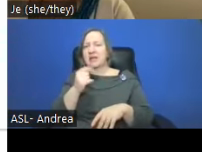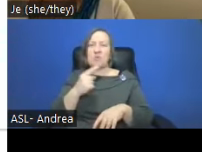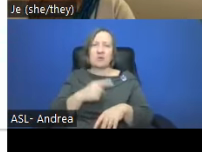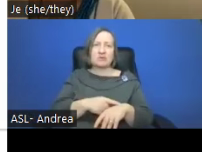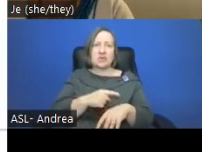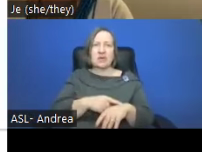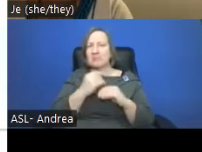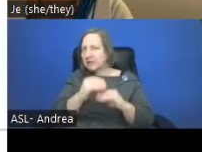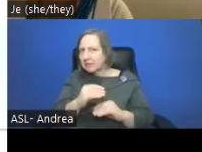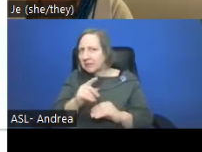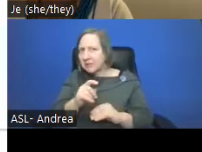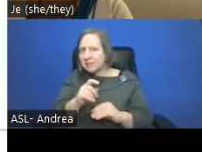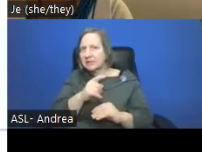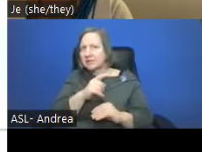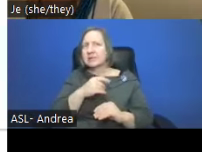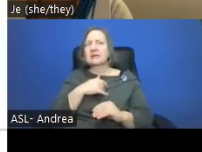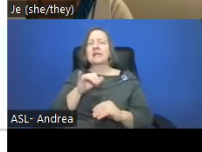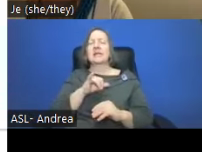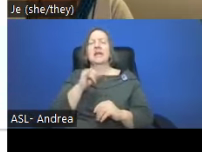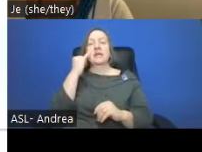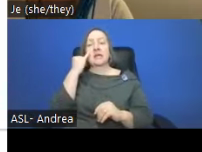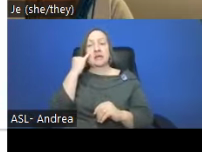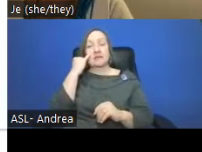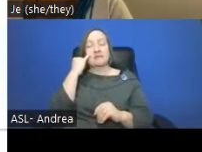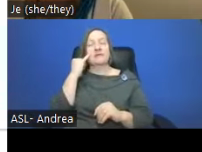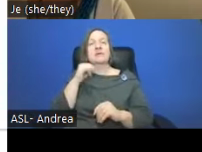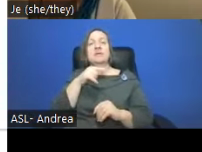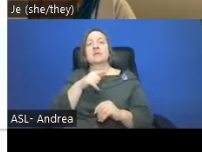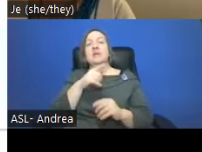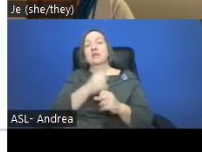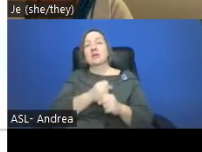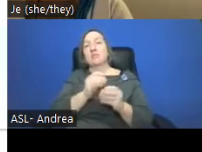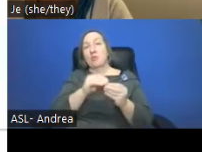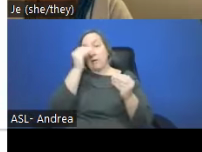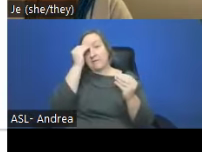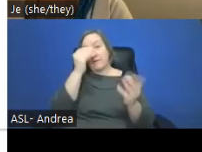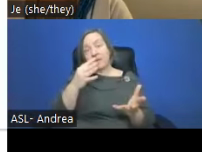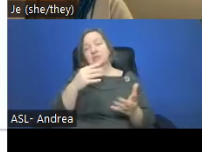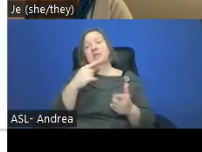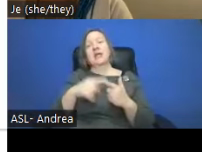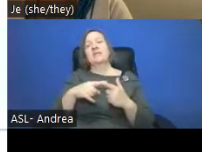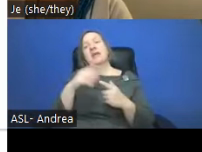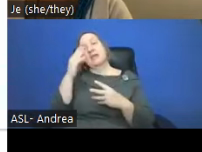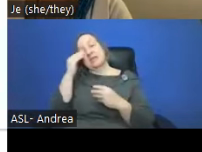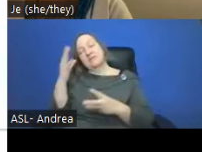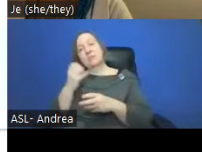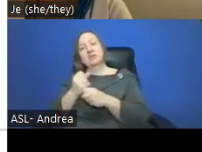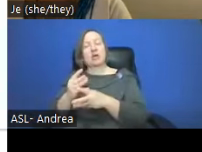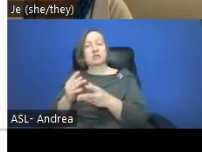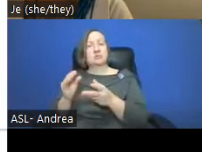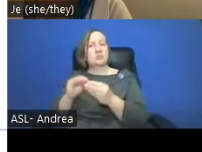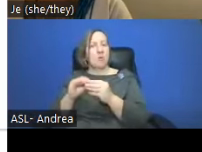one-time limit that they have? Like, so if, for example, they got more information and then information actually caused them to have